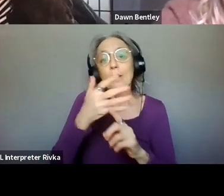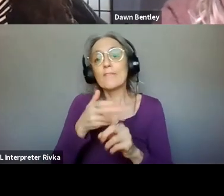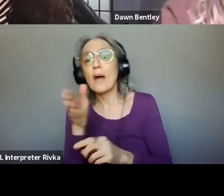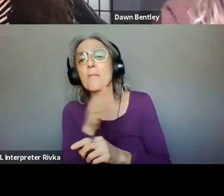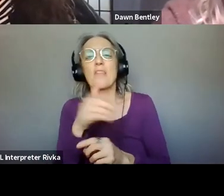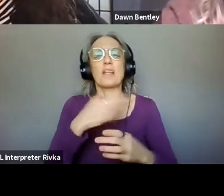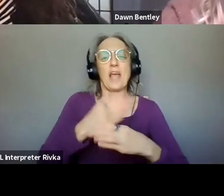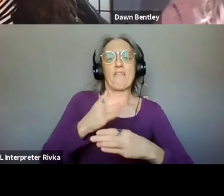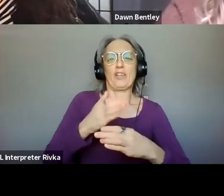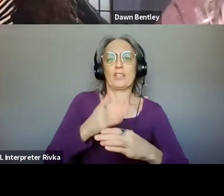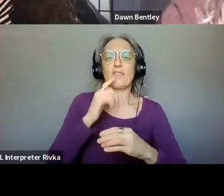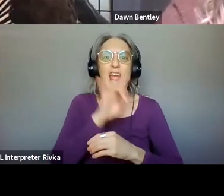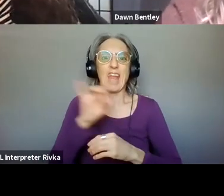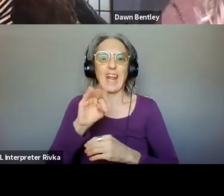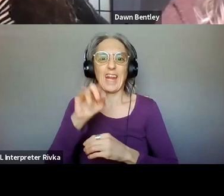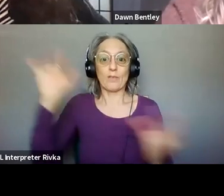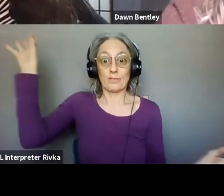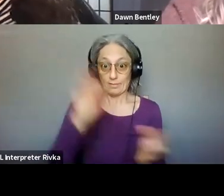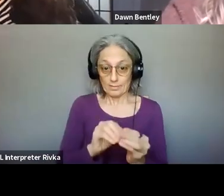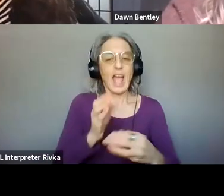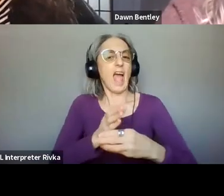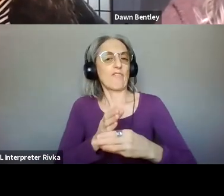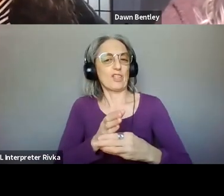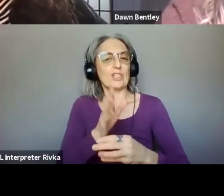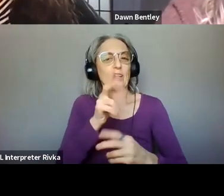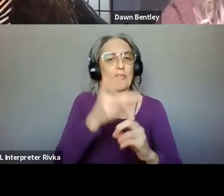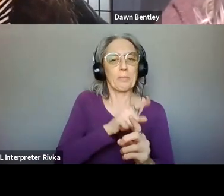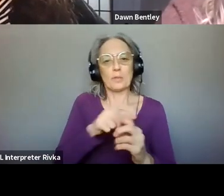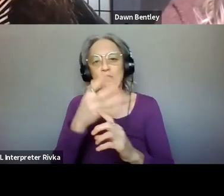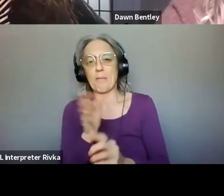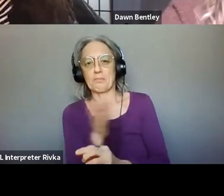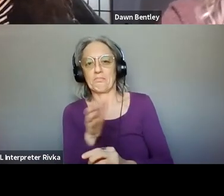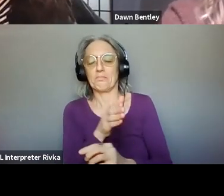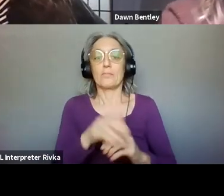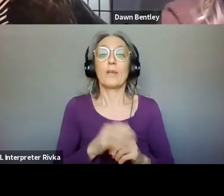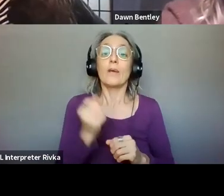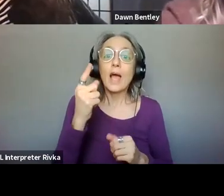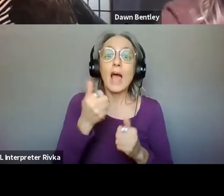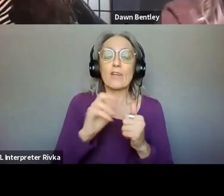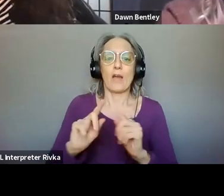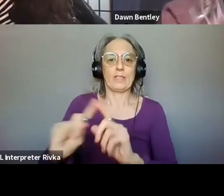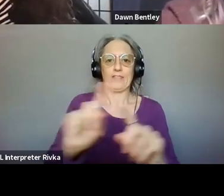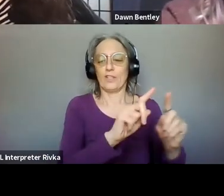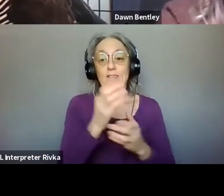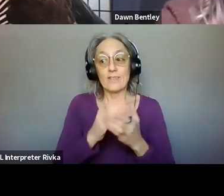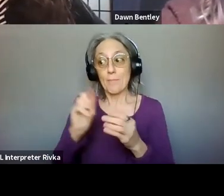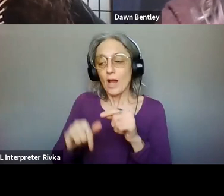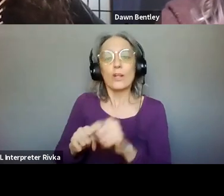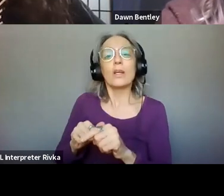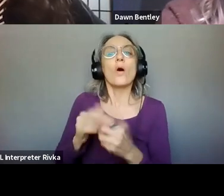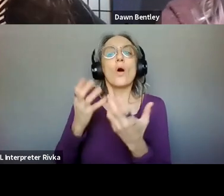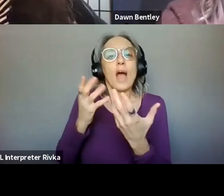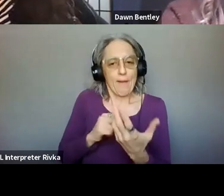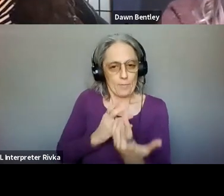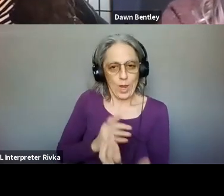see. And every county does do it slightly differently. There are some counties where you cannot file until the day after the person